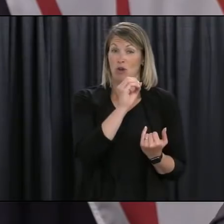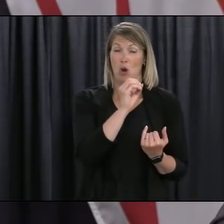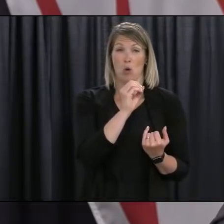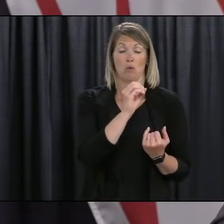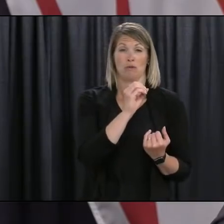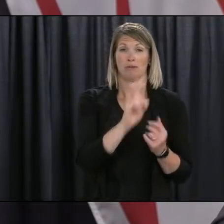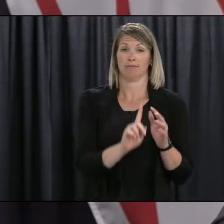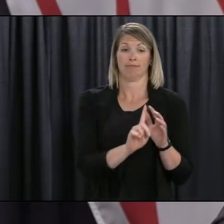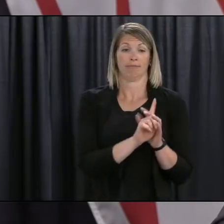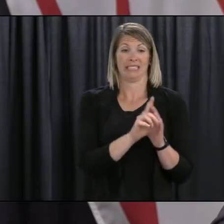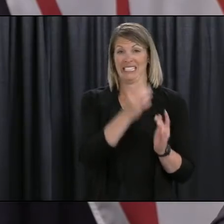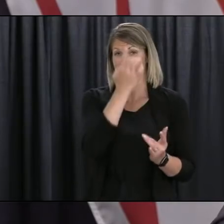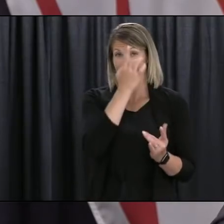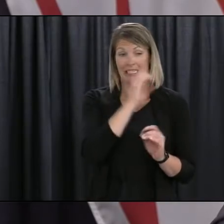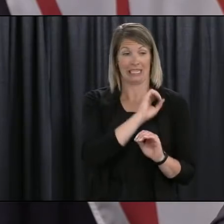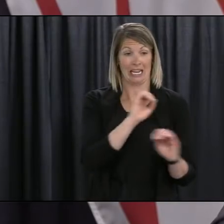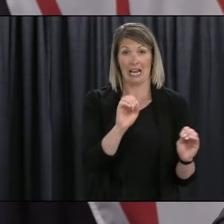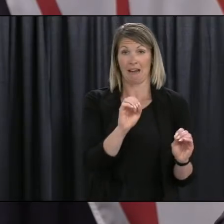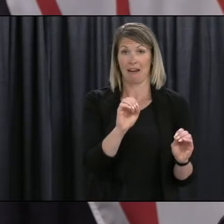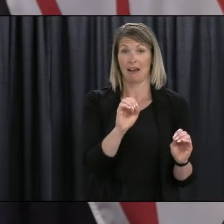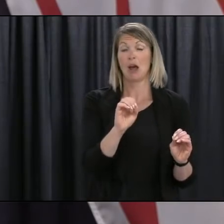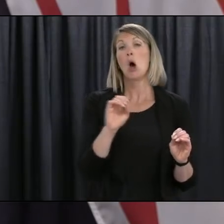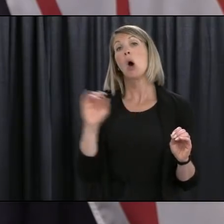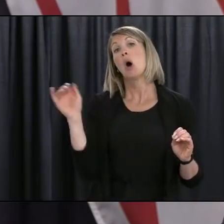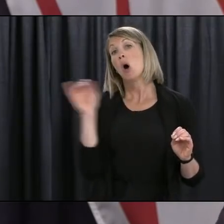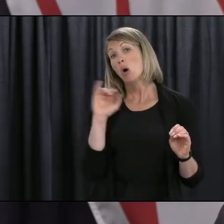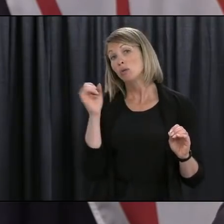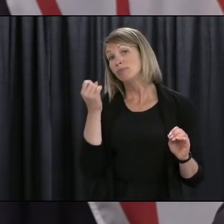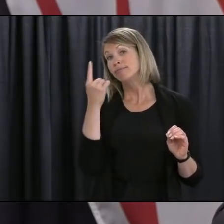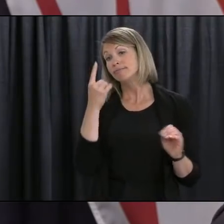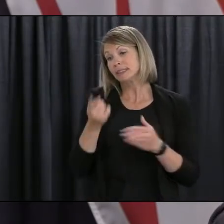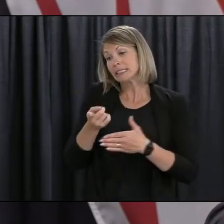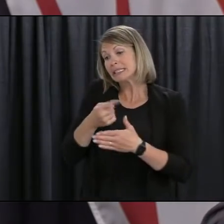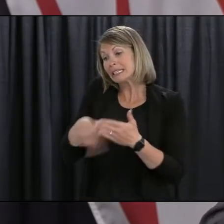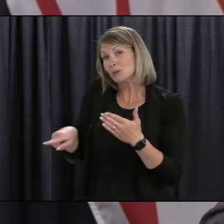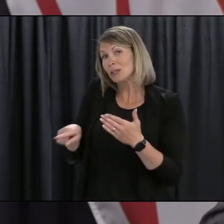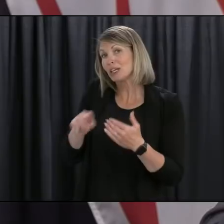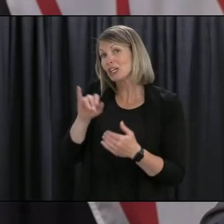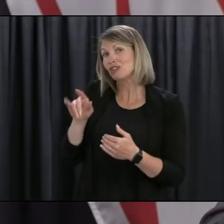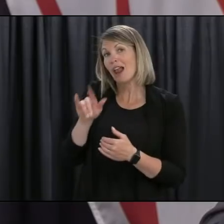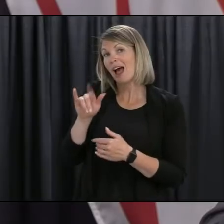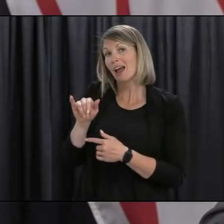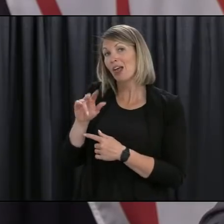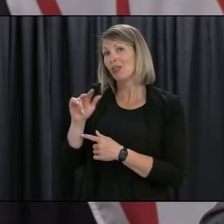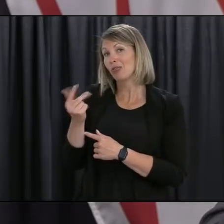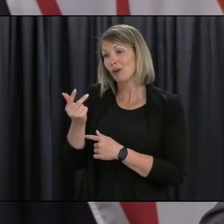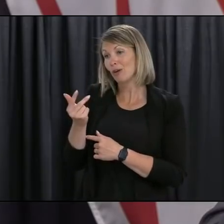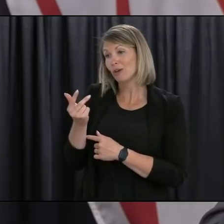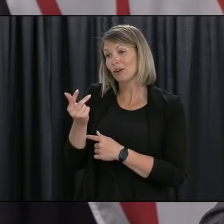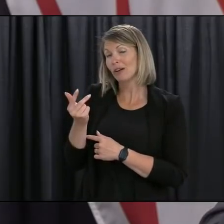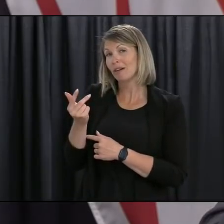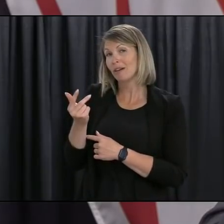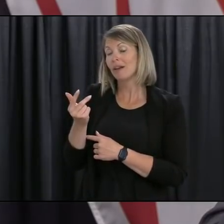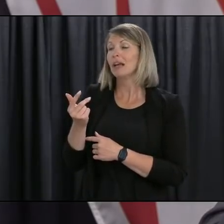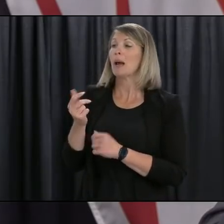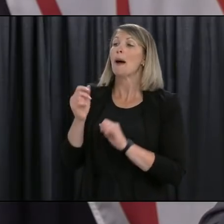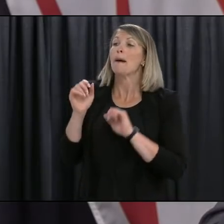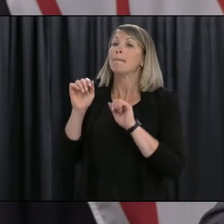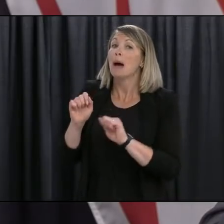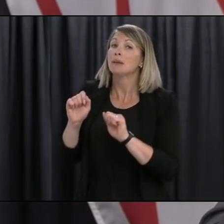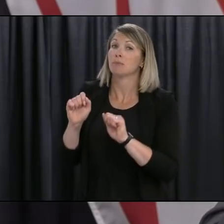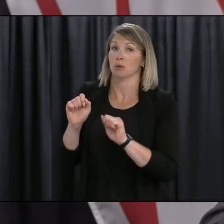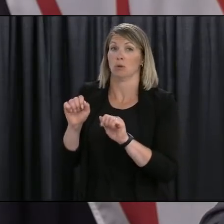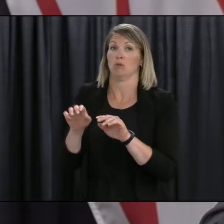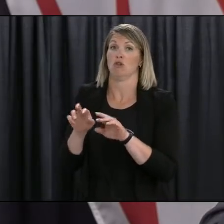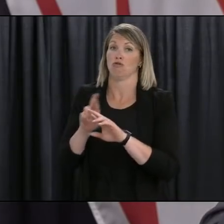still 11 days away from July 3rd, so there's a lot can happen. But rest assured that the asterisk behind all of this is that if we have to